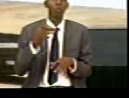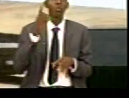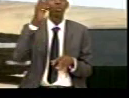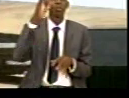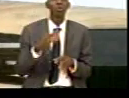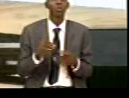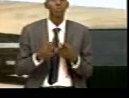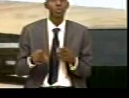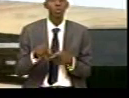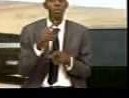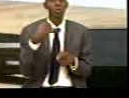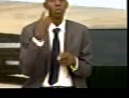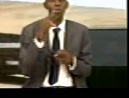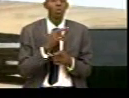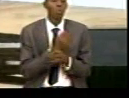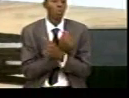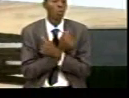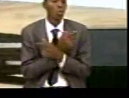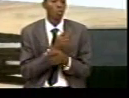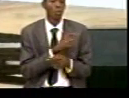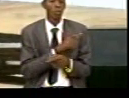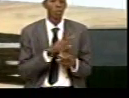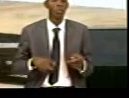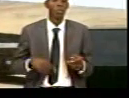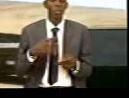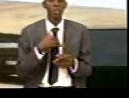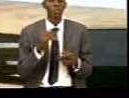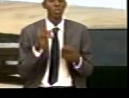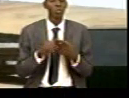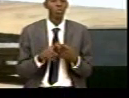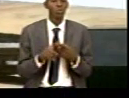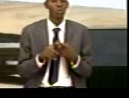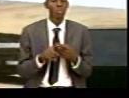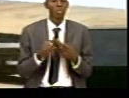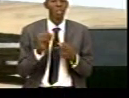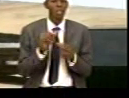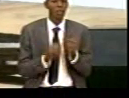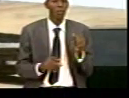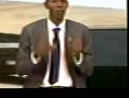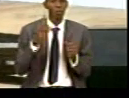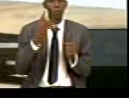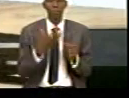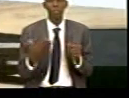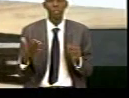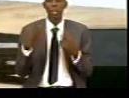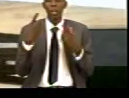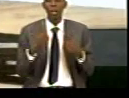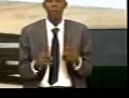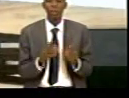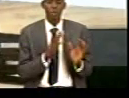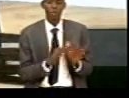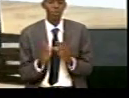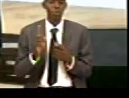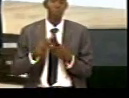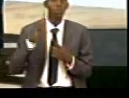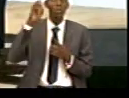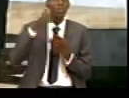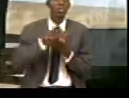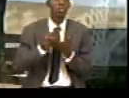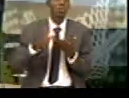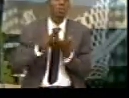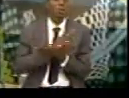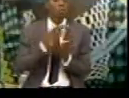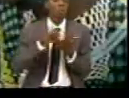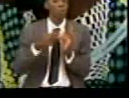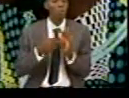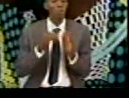who love the Lord. And then everything happens according to his divine purpose in your life. That's why